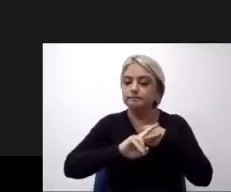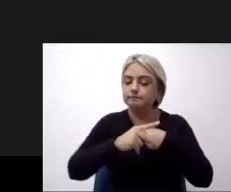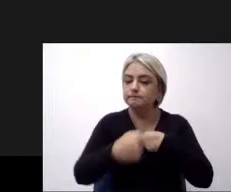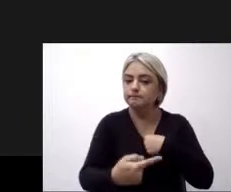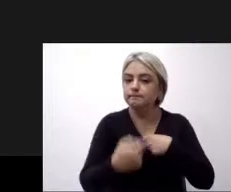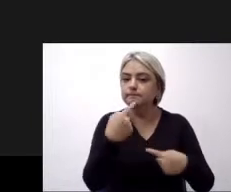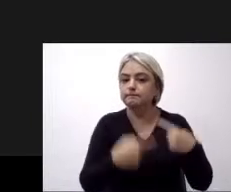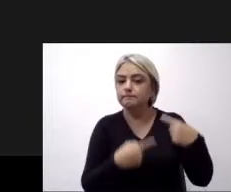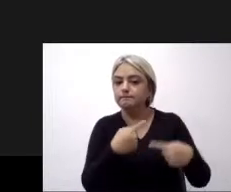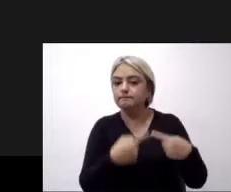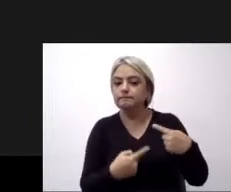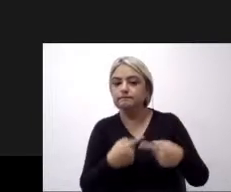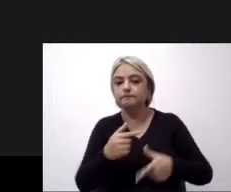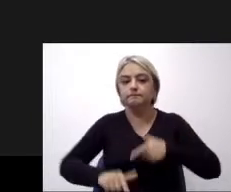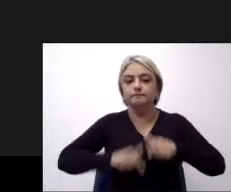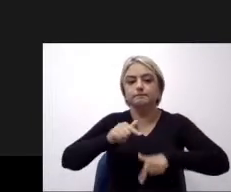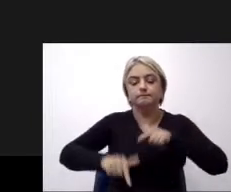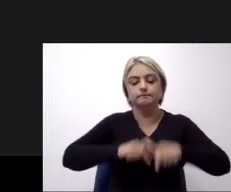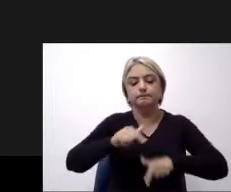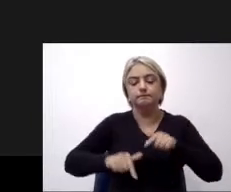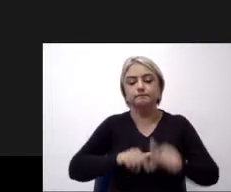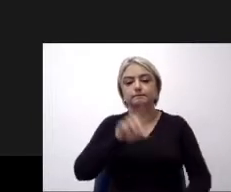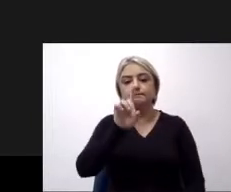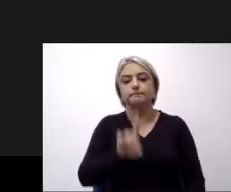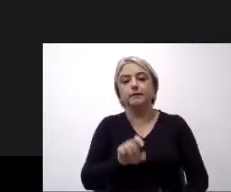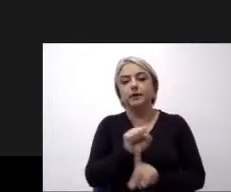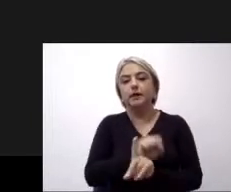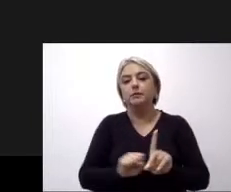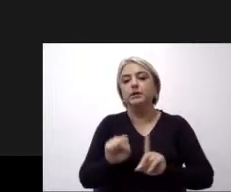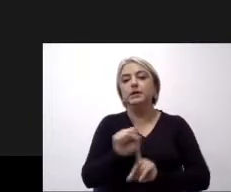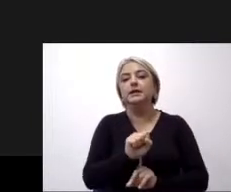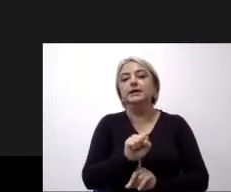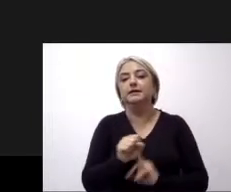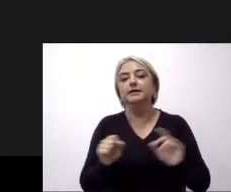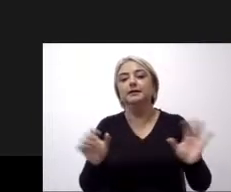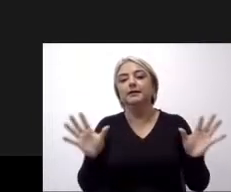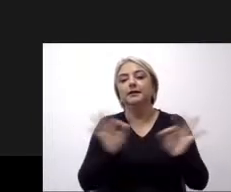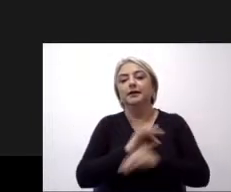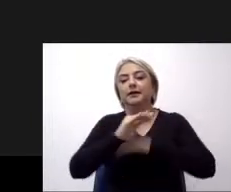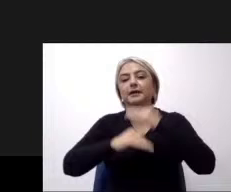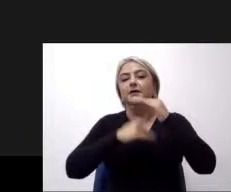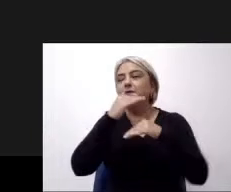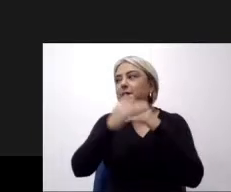So, as a conclusion of this development dedicated to the